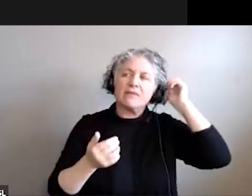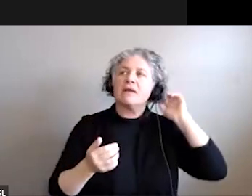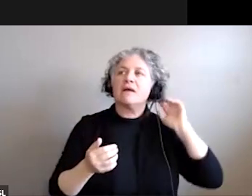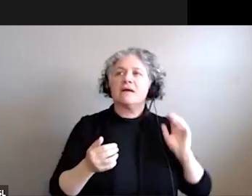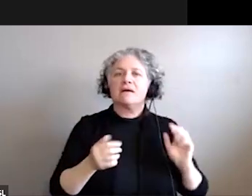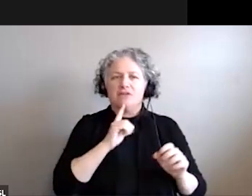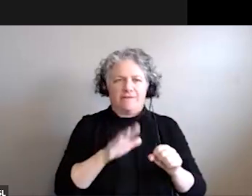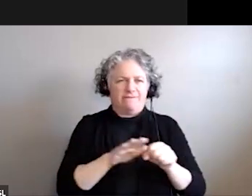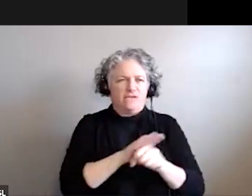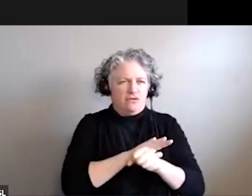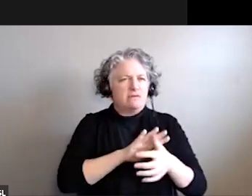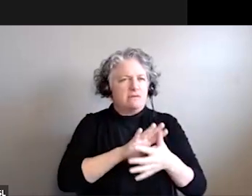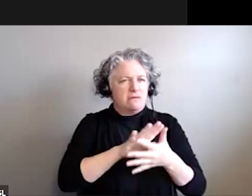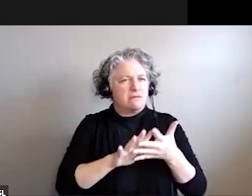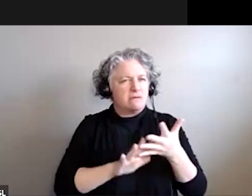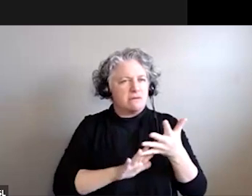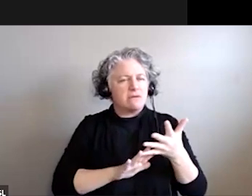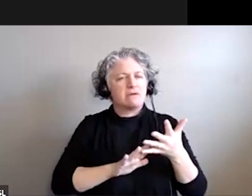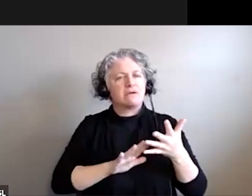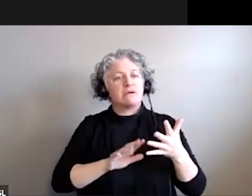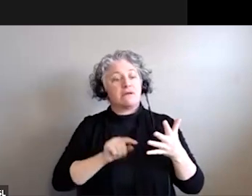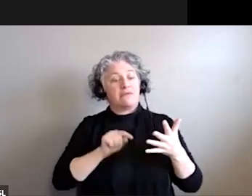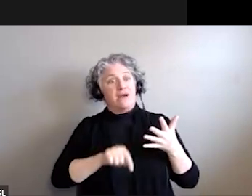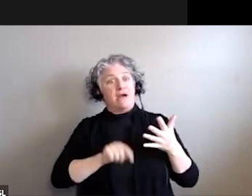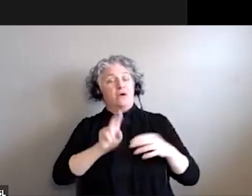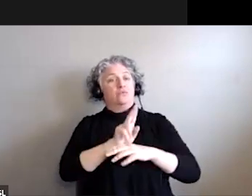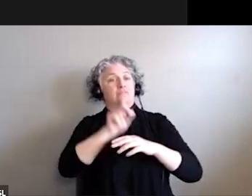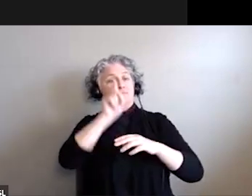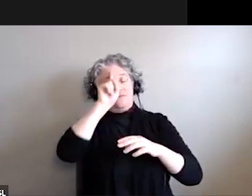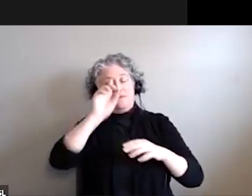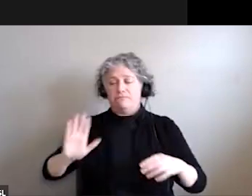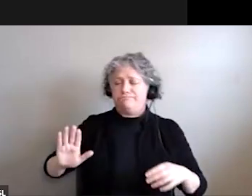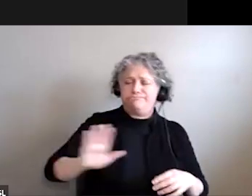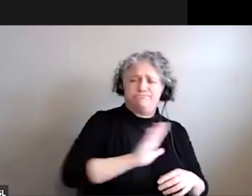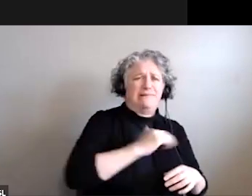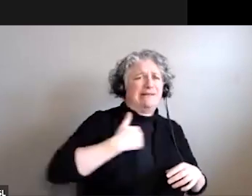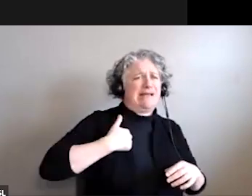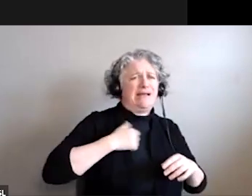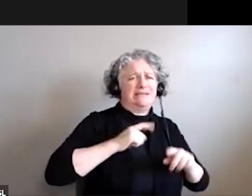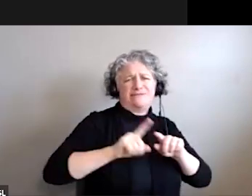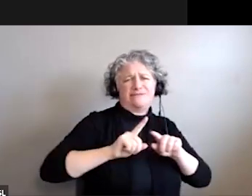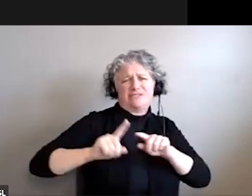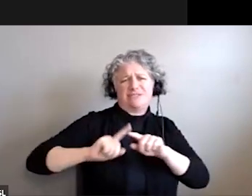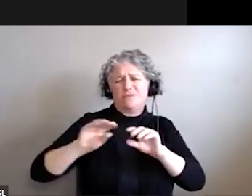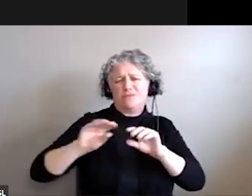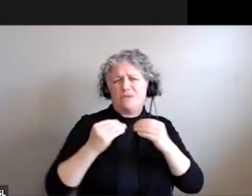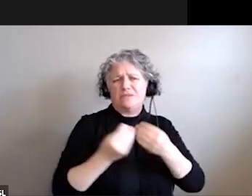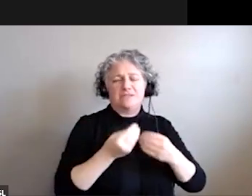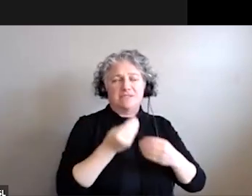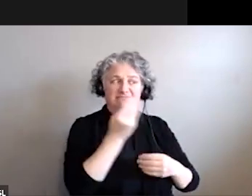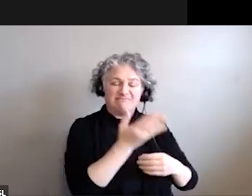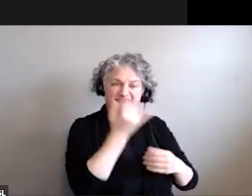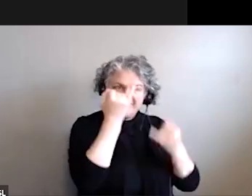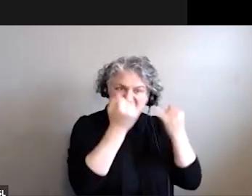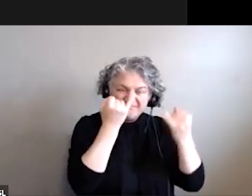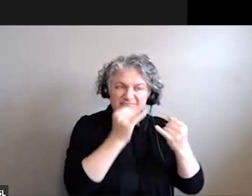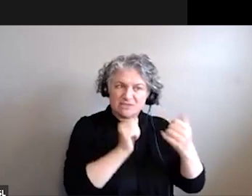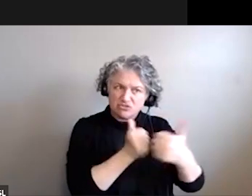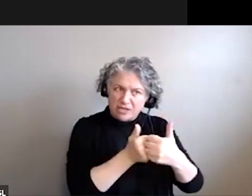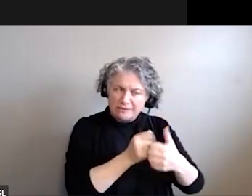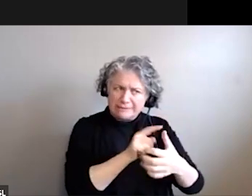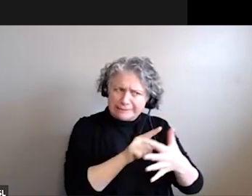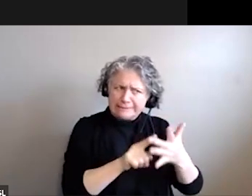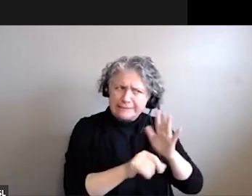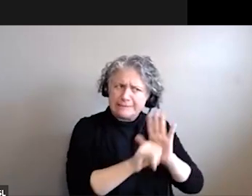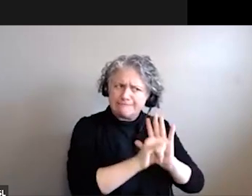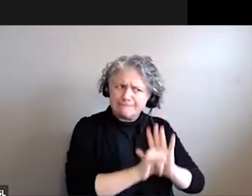we've looked at organizations across the country and given them ideas of where there are challenges in their organizations